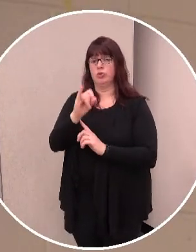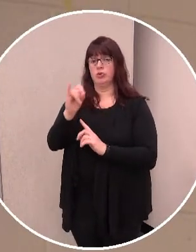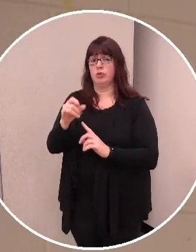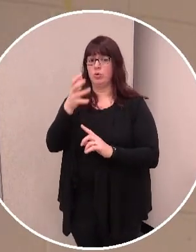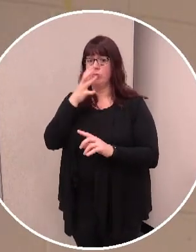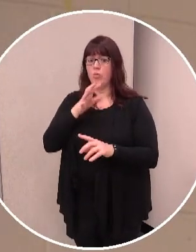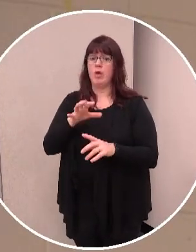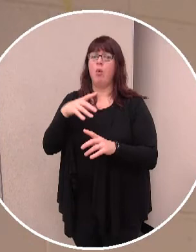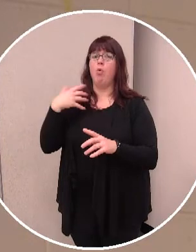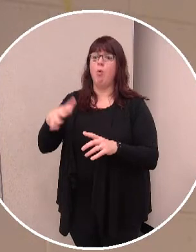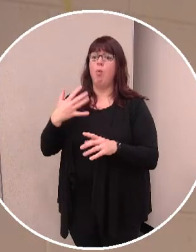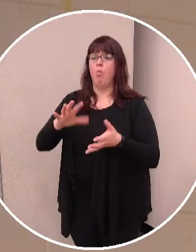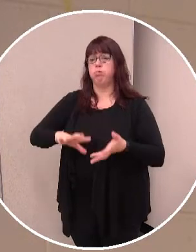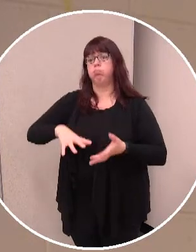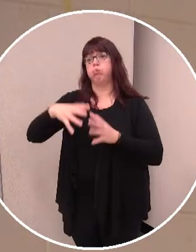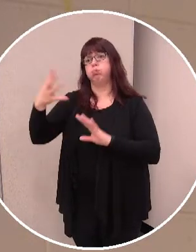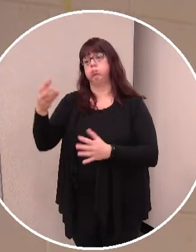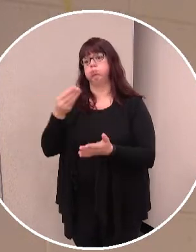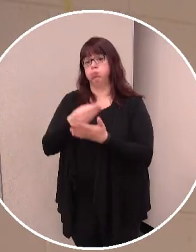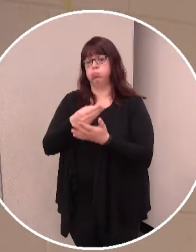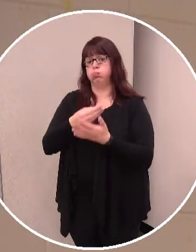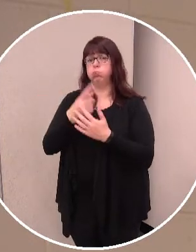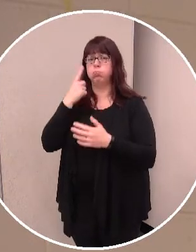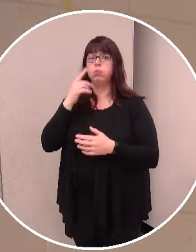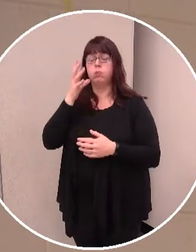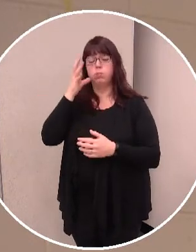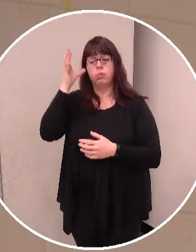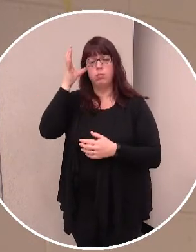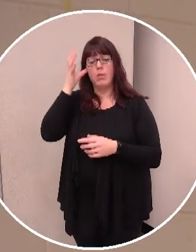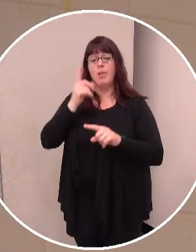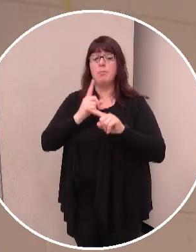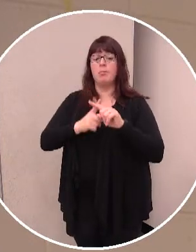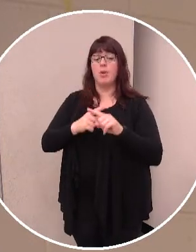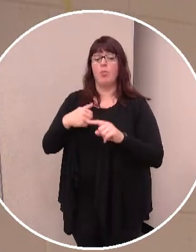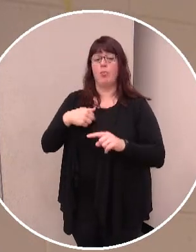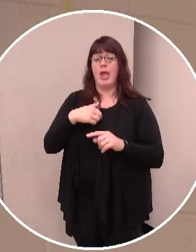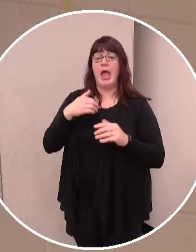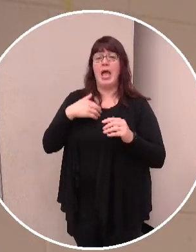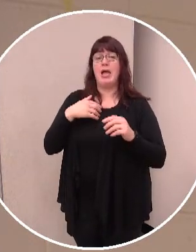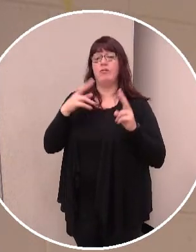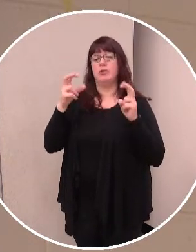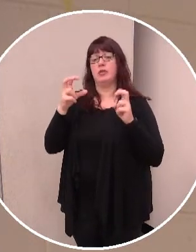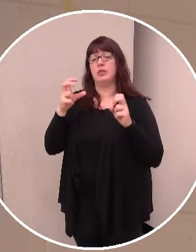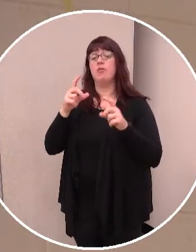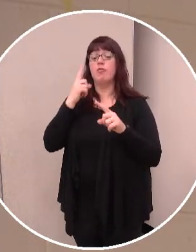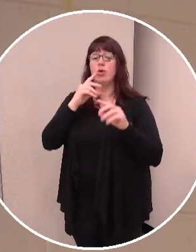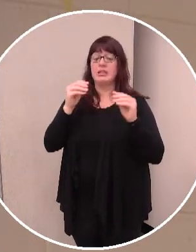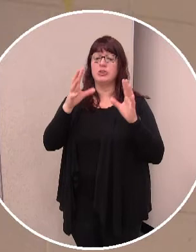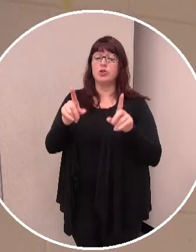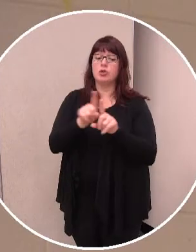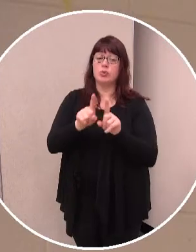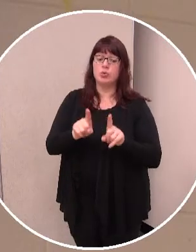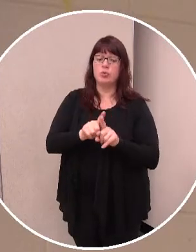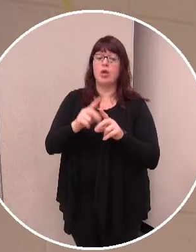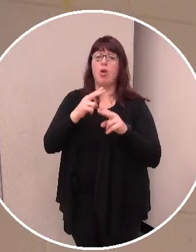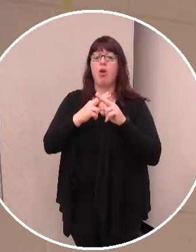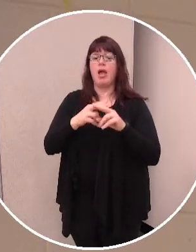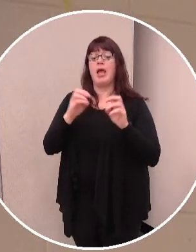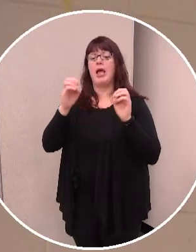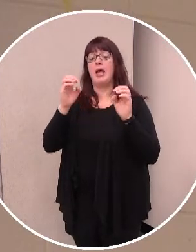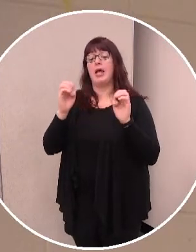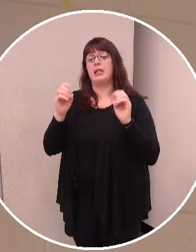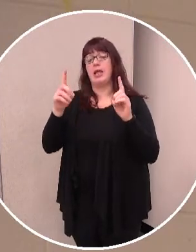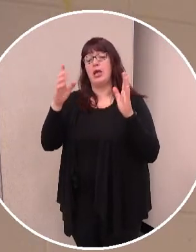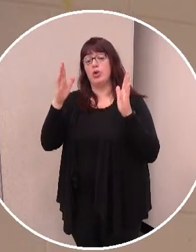financially. And there's a number of educator-learner opportunities for teachers with this group called EF Tours